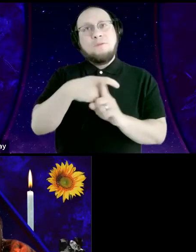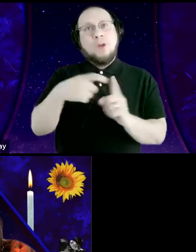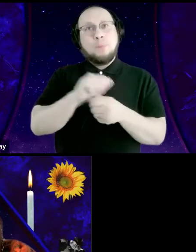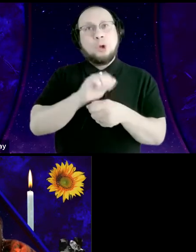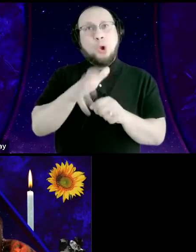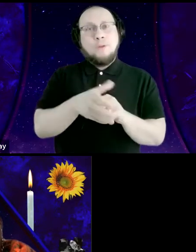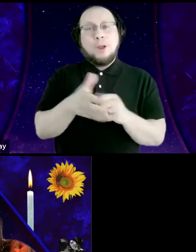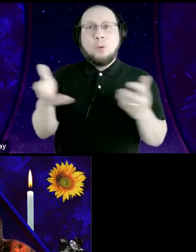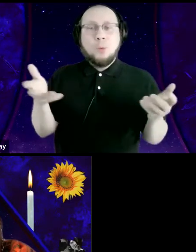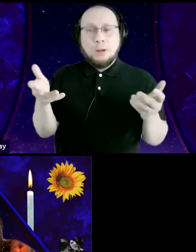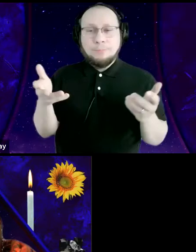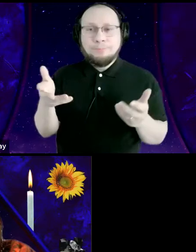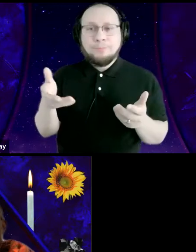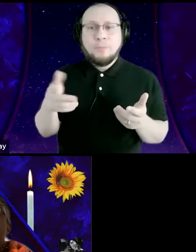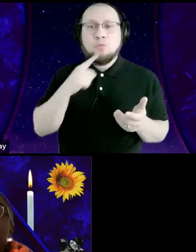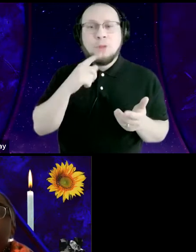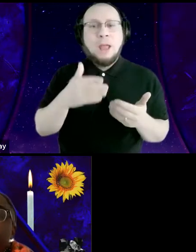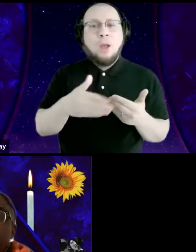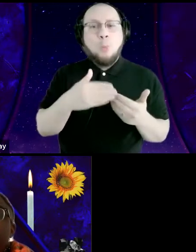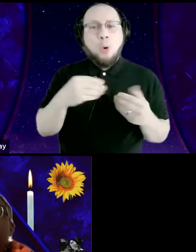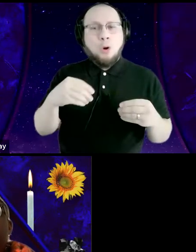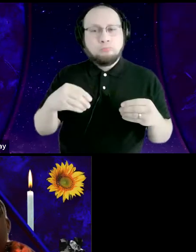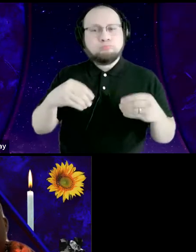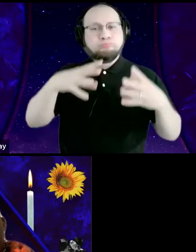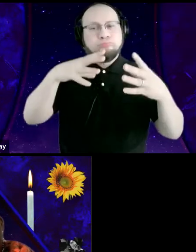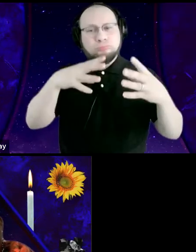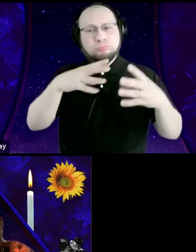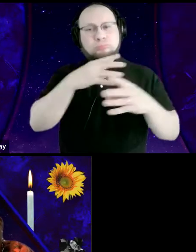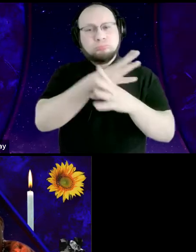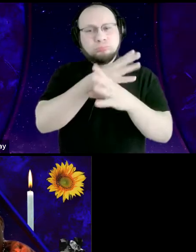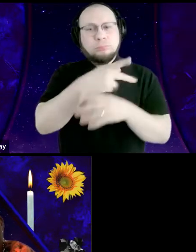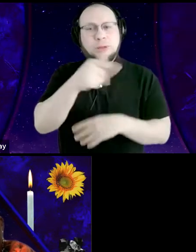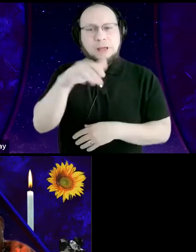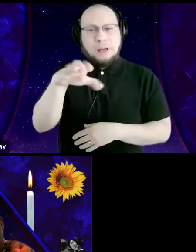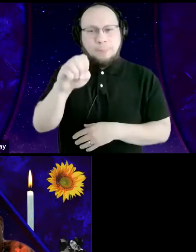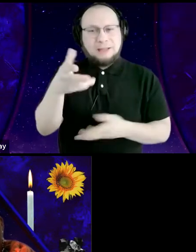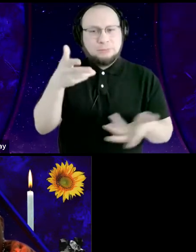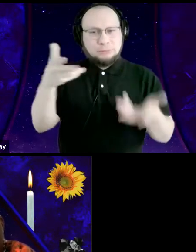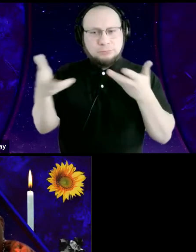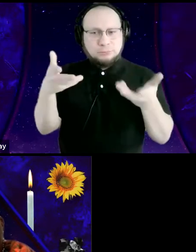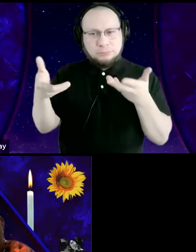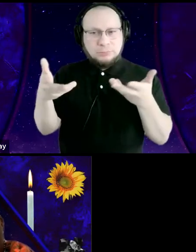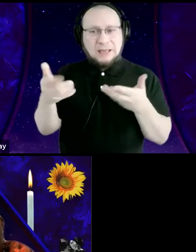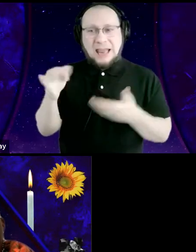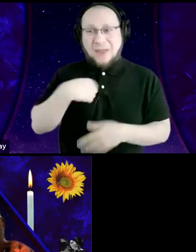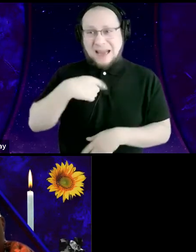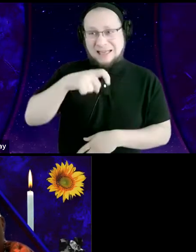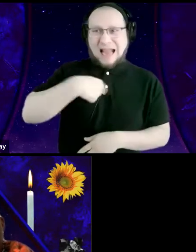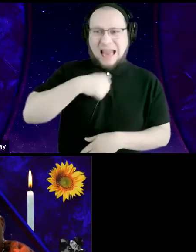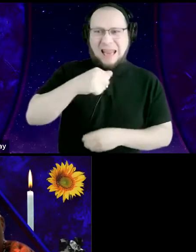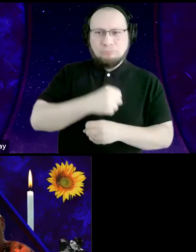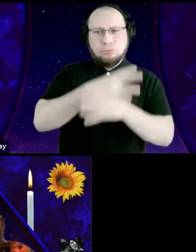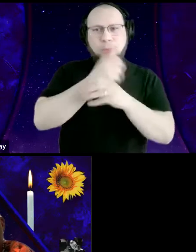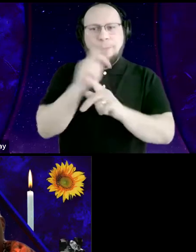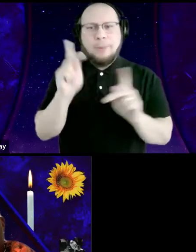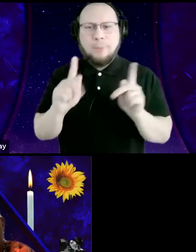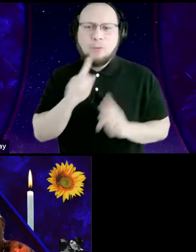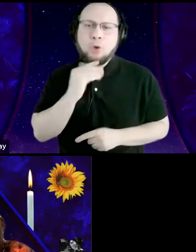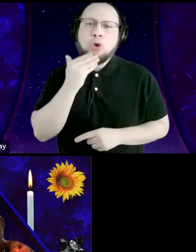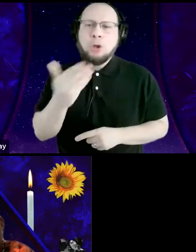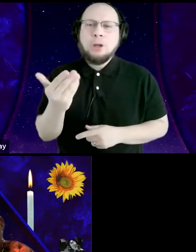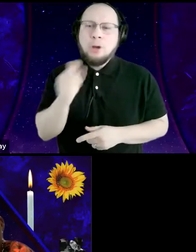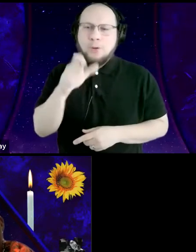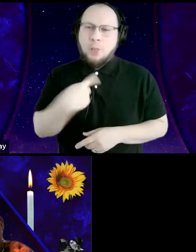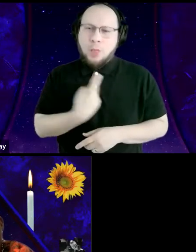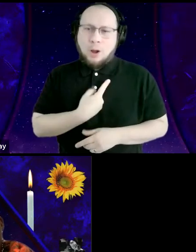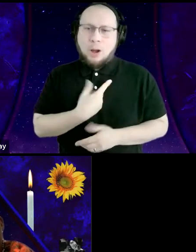access to peace and being able to manufacture and make space for peace whenever I need it. So I hope that that is something